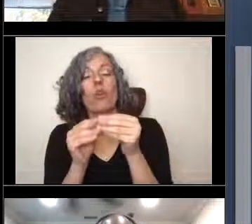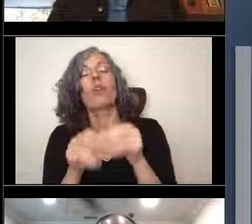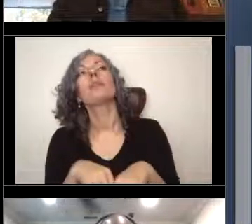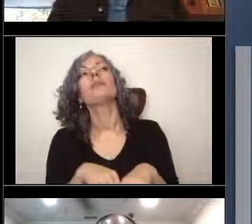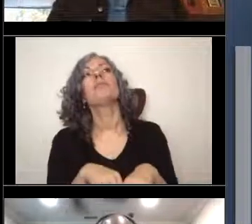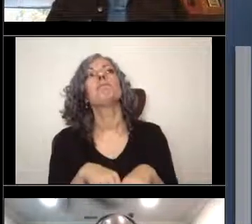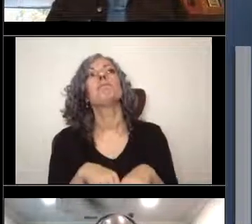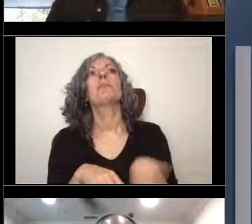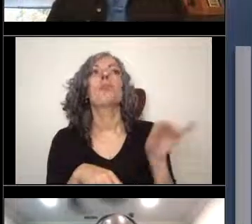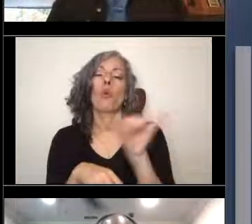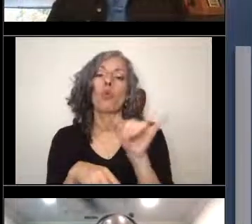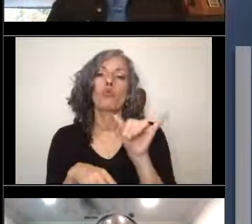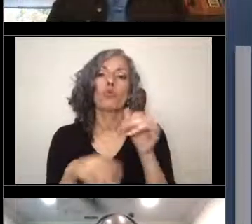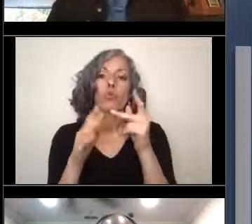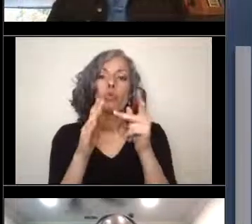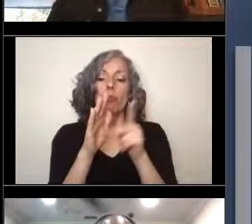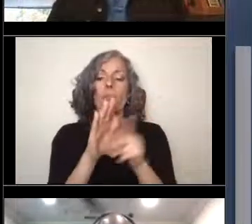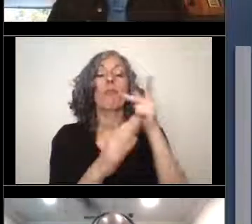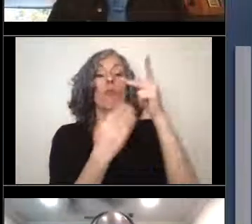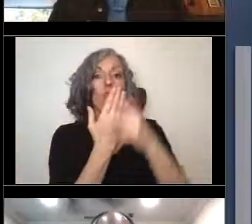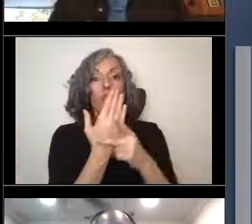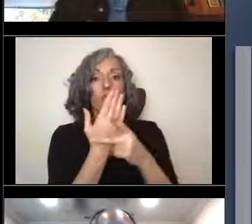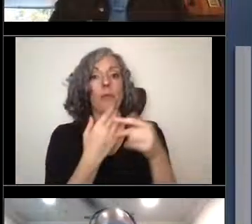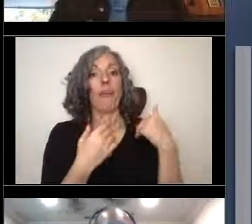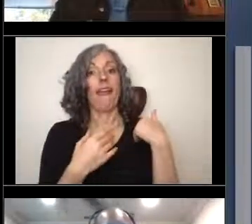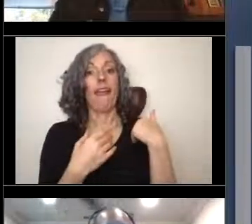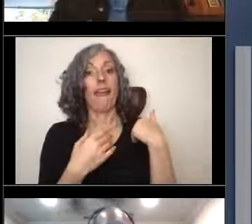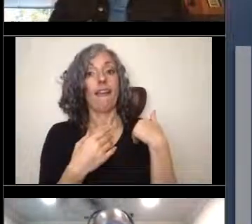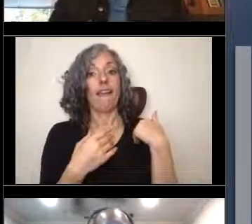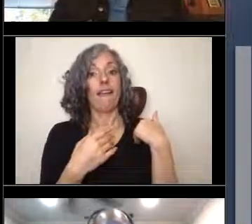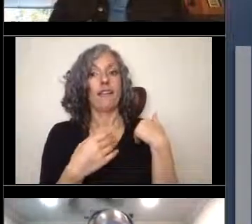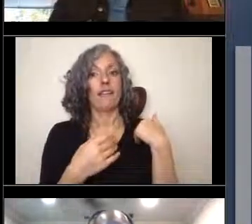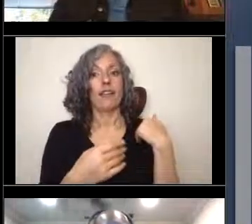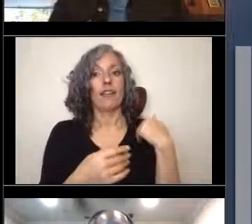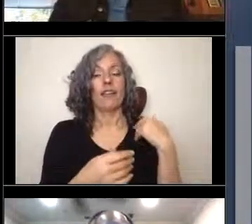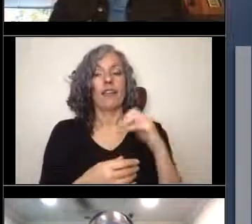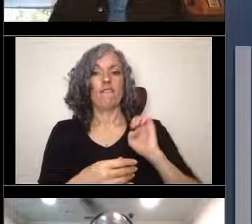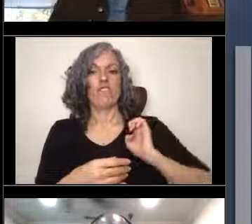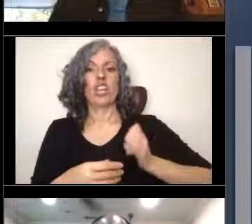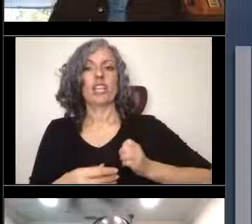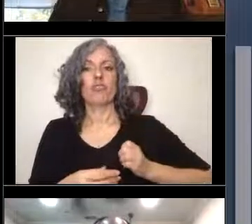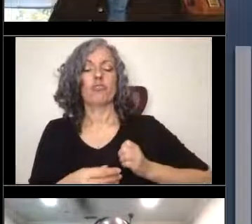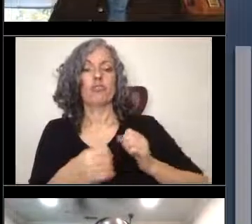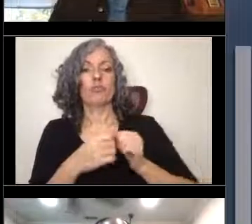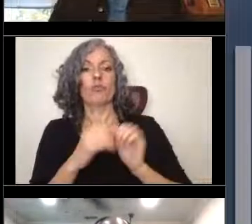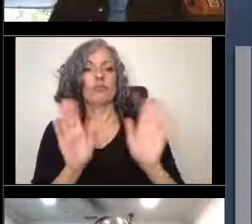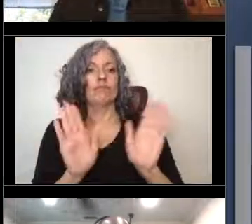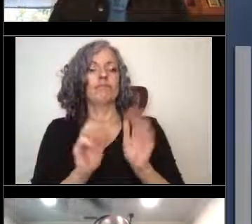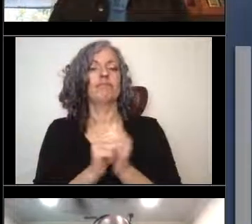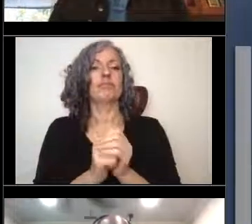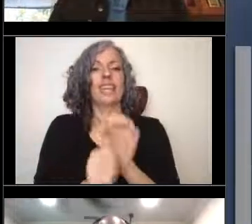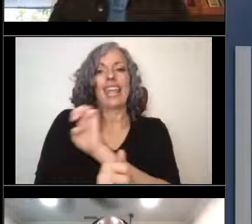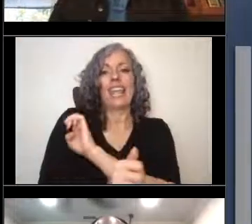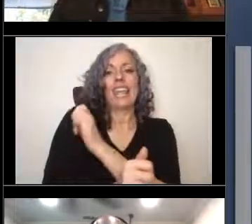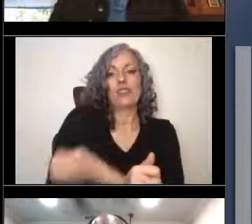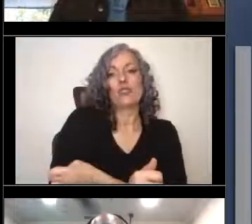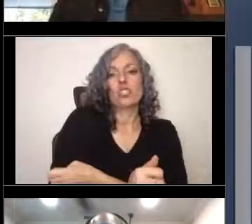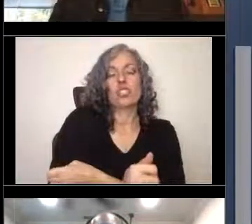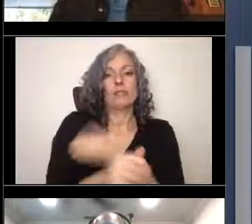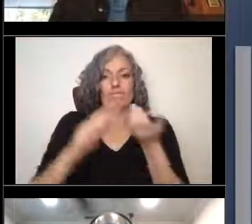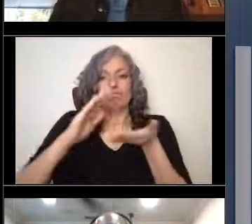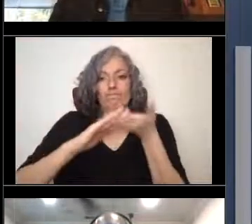There's a program that's out there of energy, and this is in my slide 7 as well, by the way. Energy efficiency of